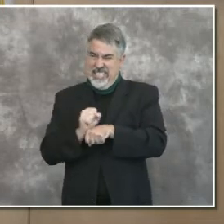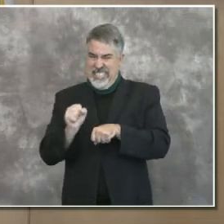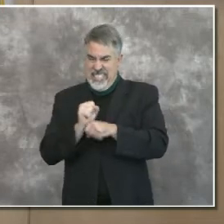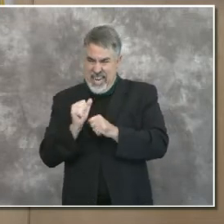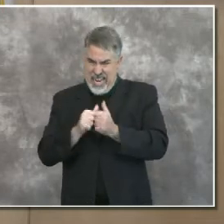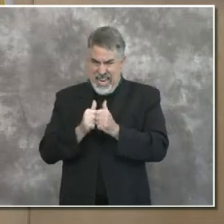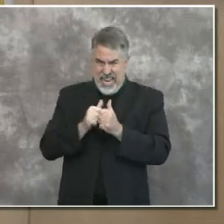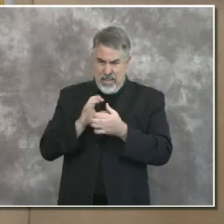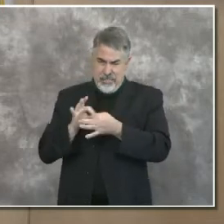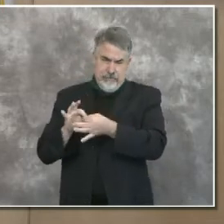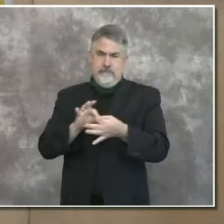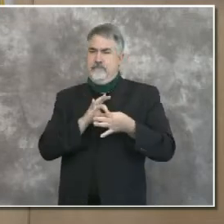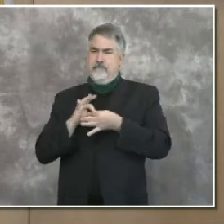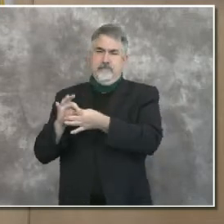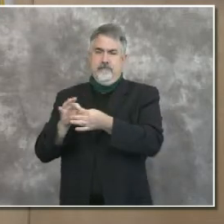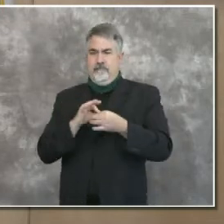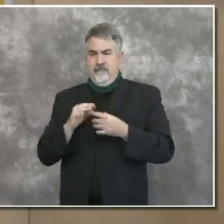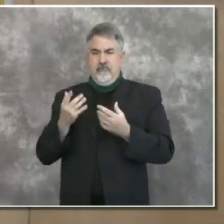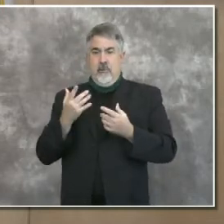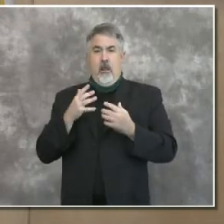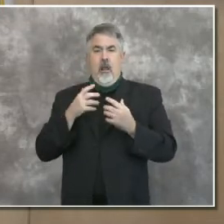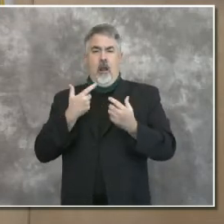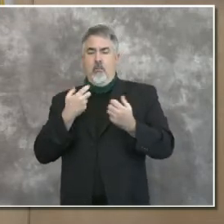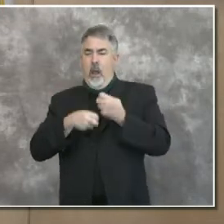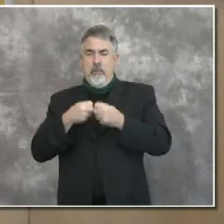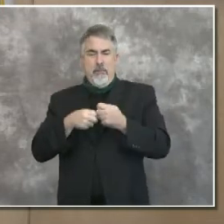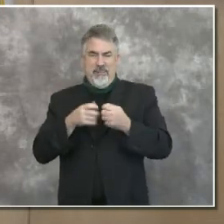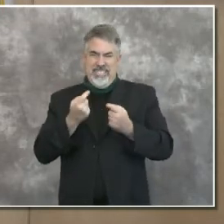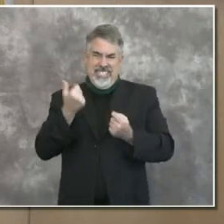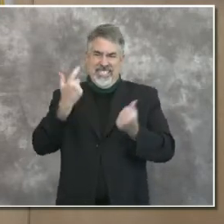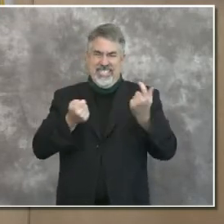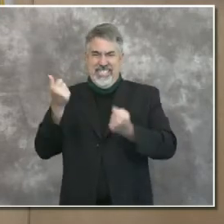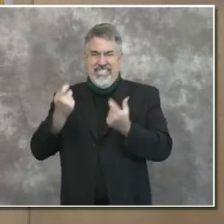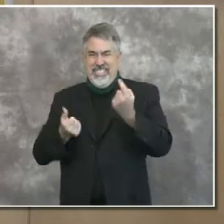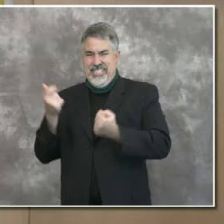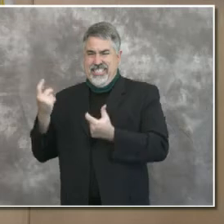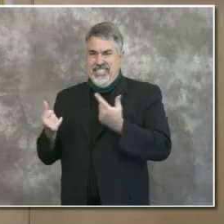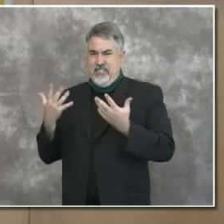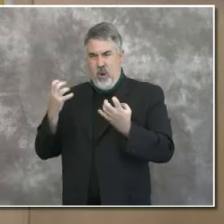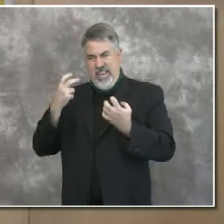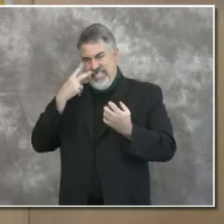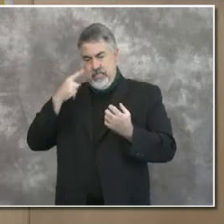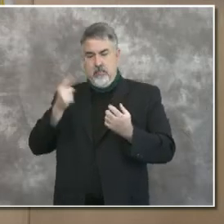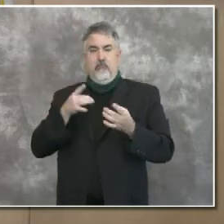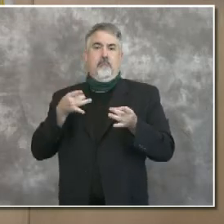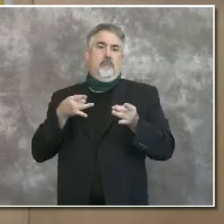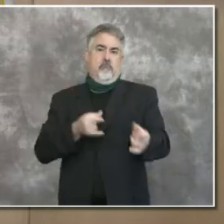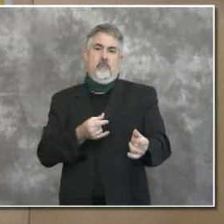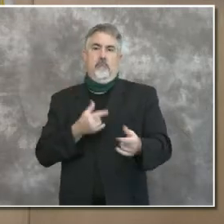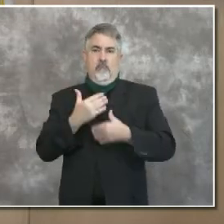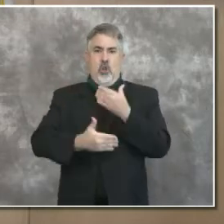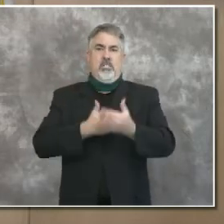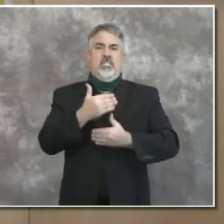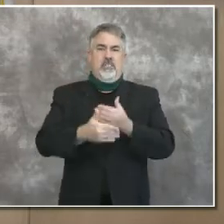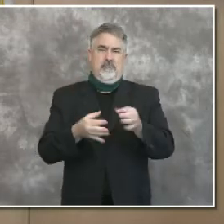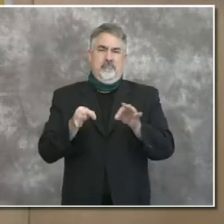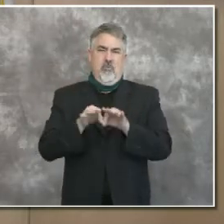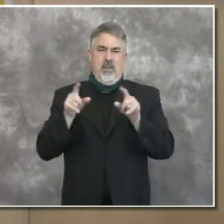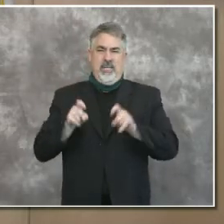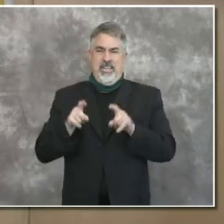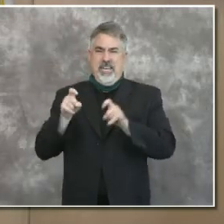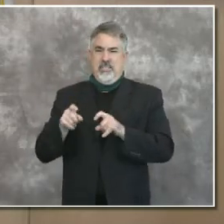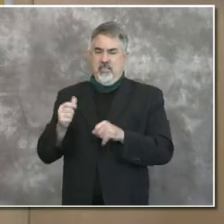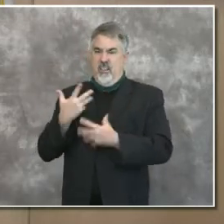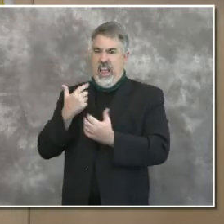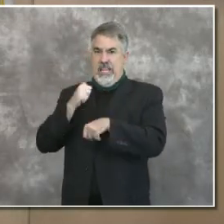to achieve our testing goal. And this includes quickly adding more testing sites to make them more accessible to the public. One